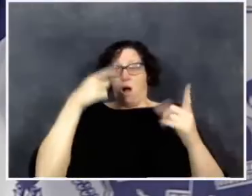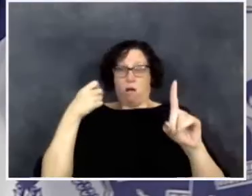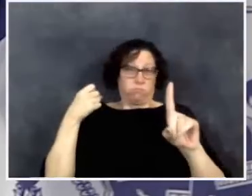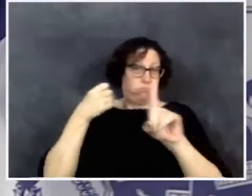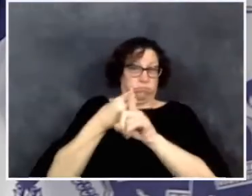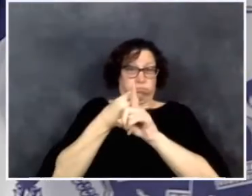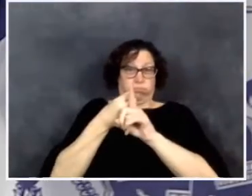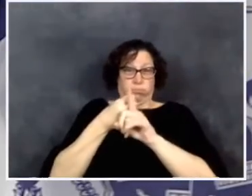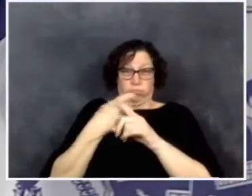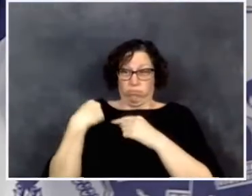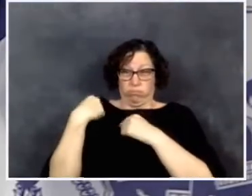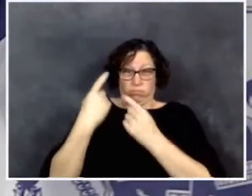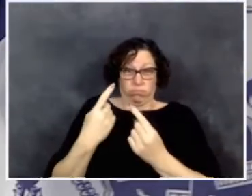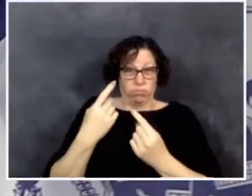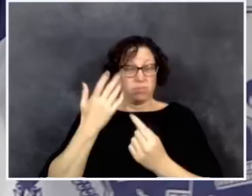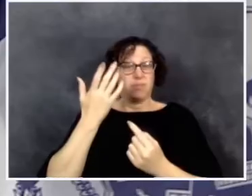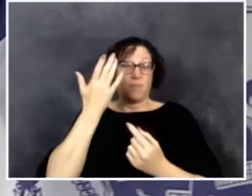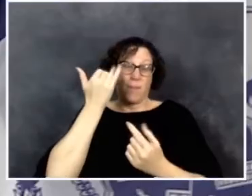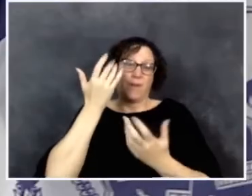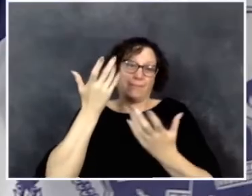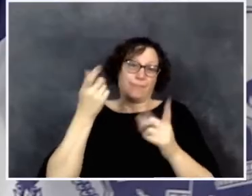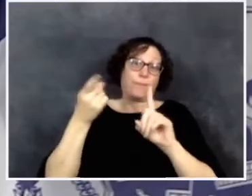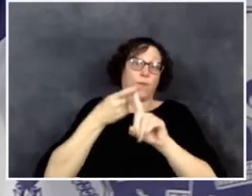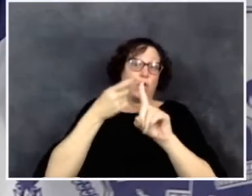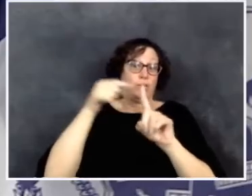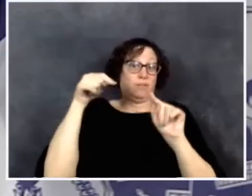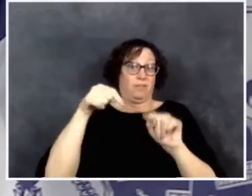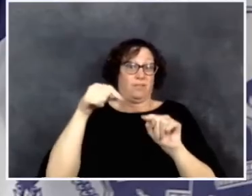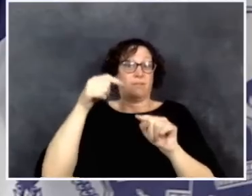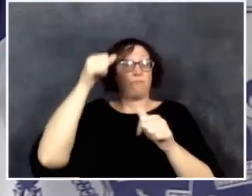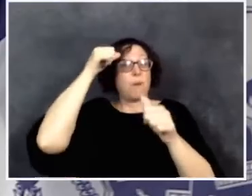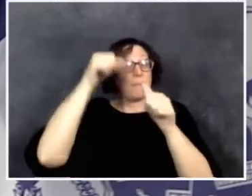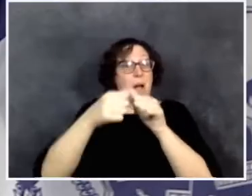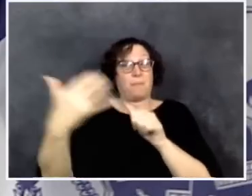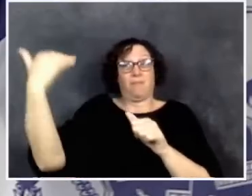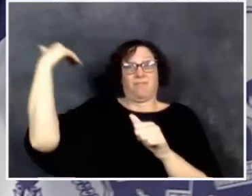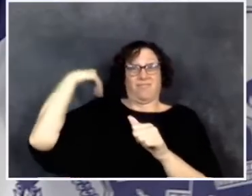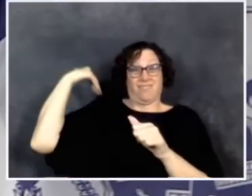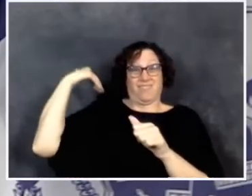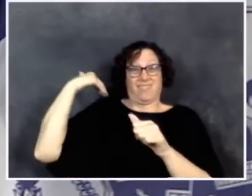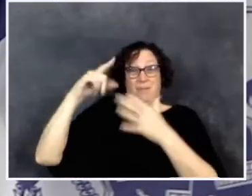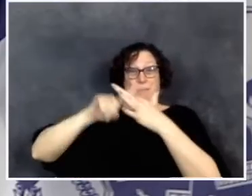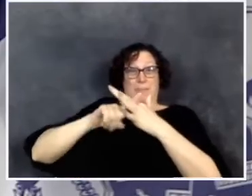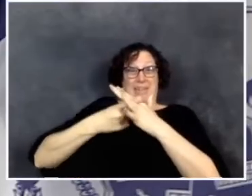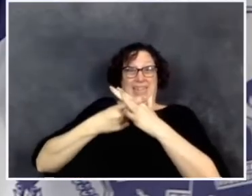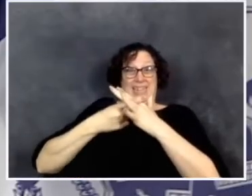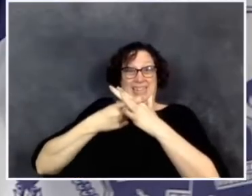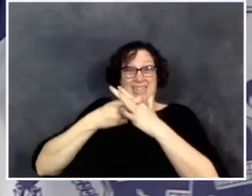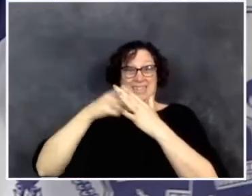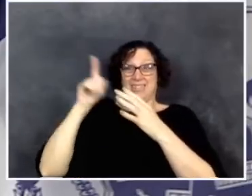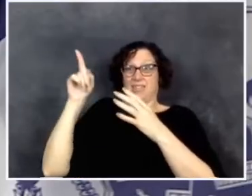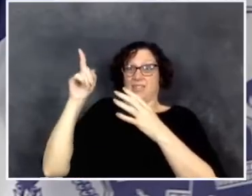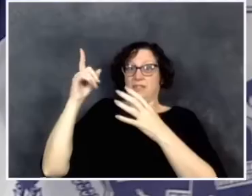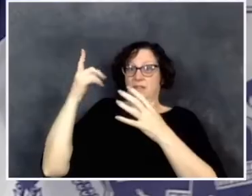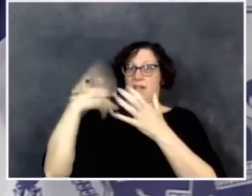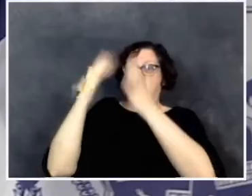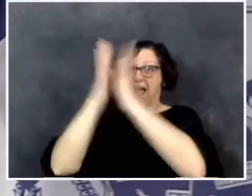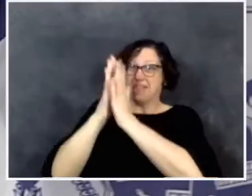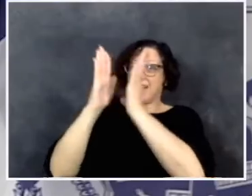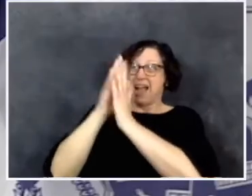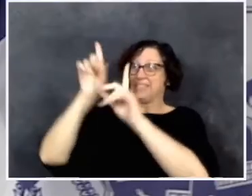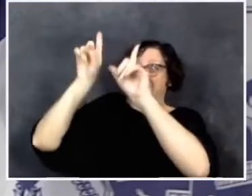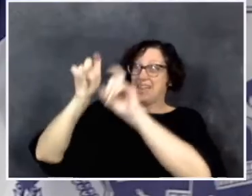damage greatly in the beginning with testing. So one thing we have seen around the world that has a